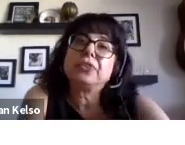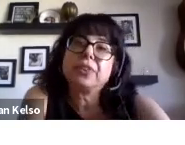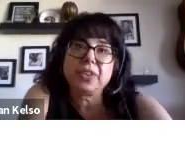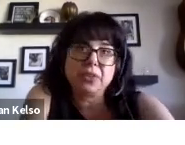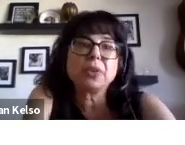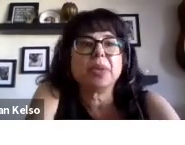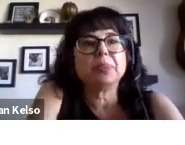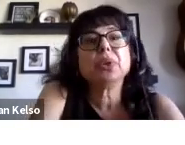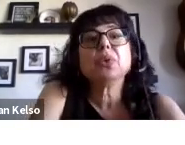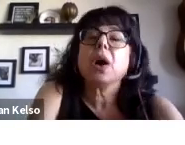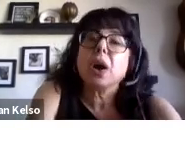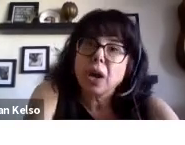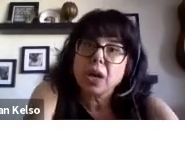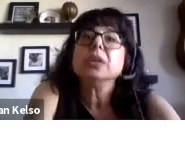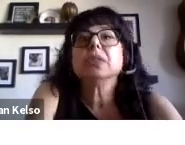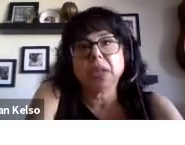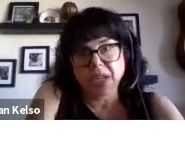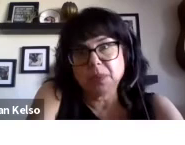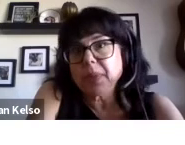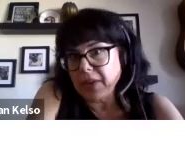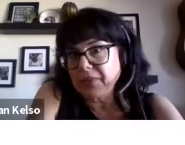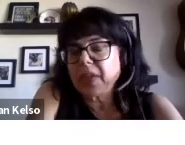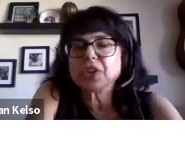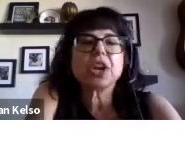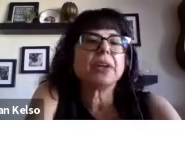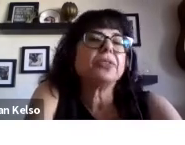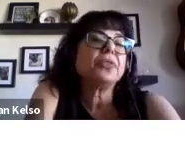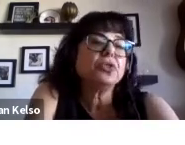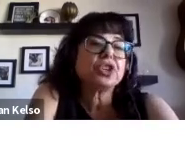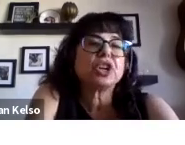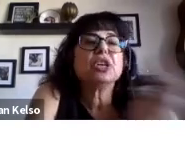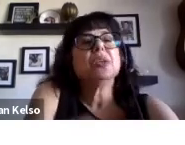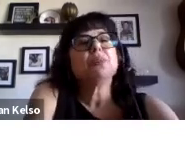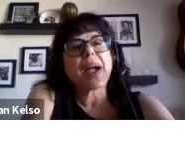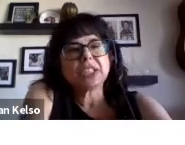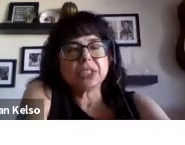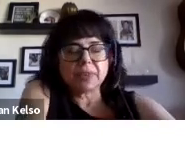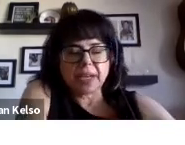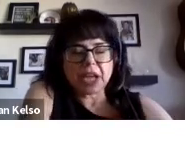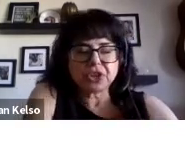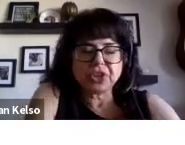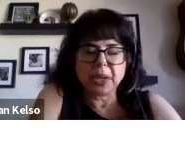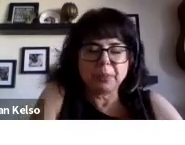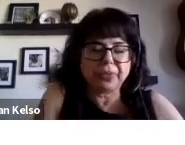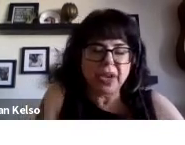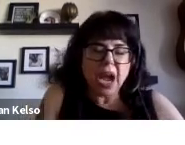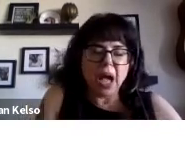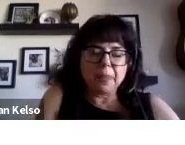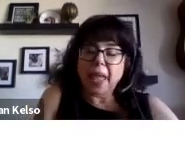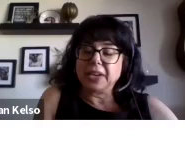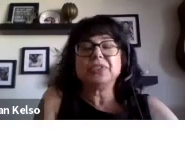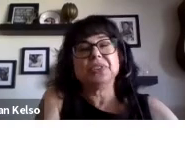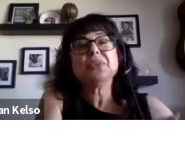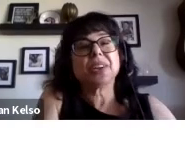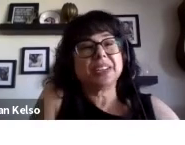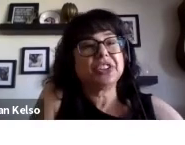is interesting for people who are looking to plan for their child's future, practical financial tips.